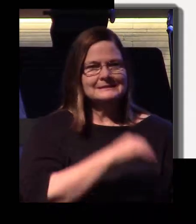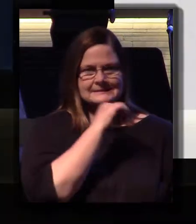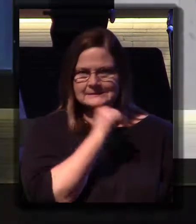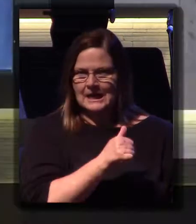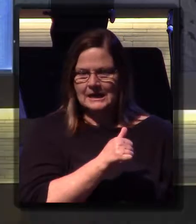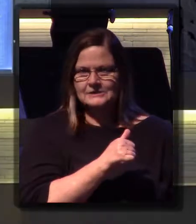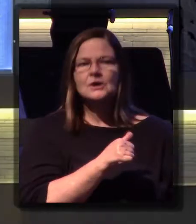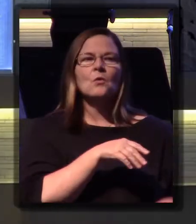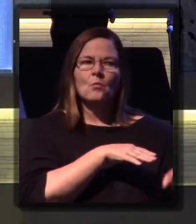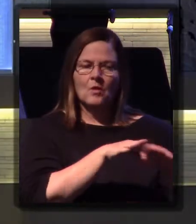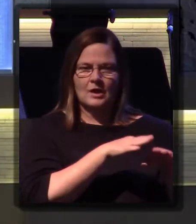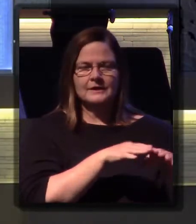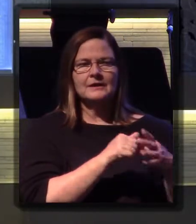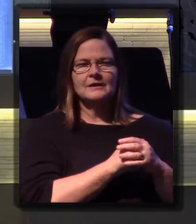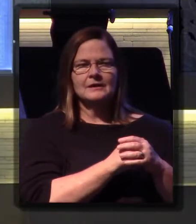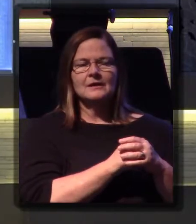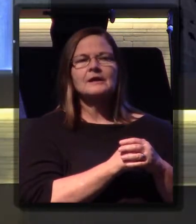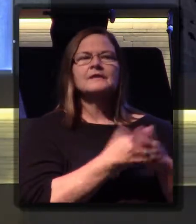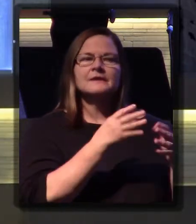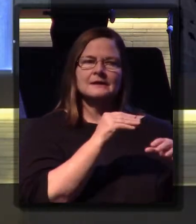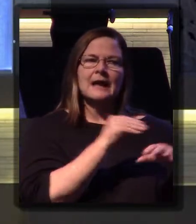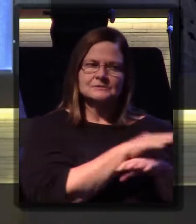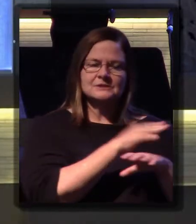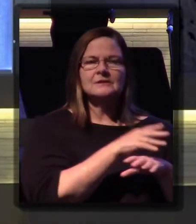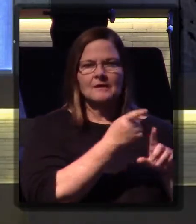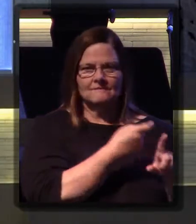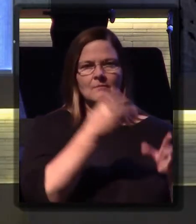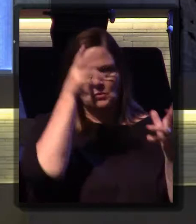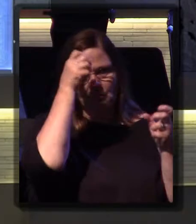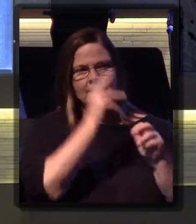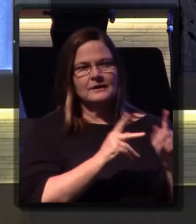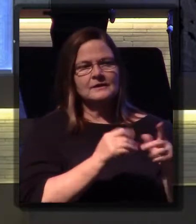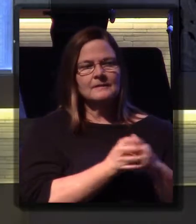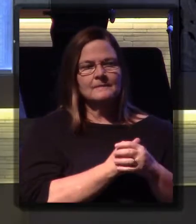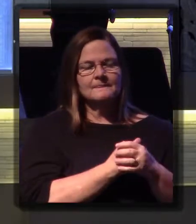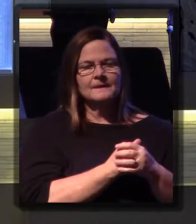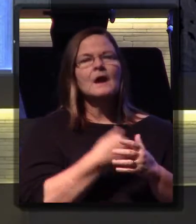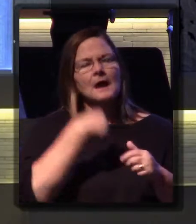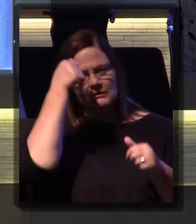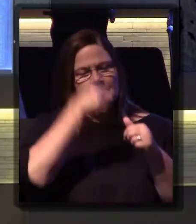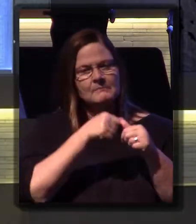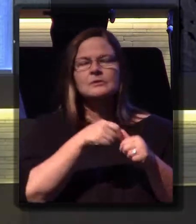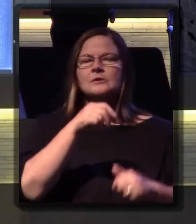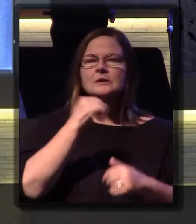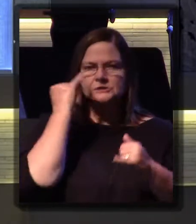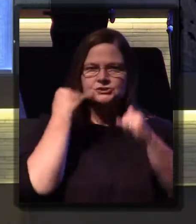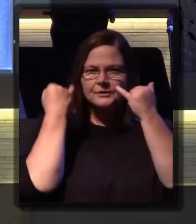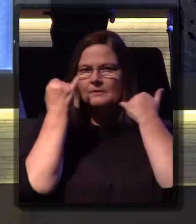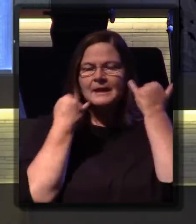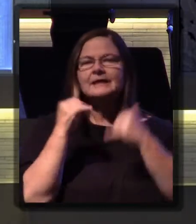advice. Hu lo halech. He does not walk in the path, in the counsel of the